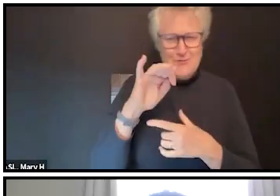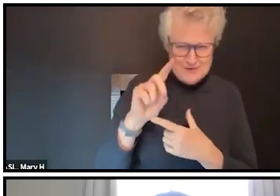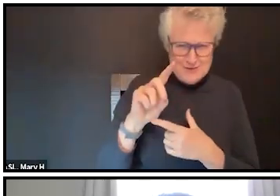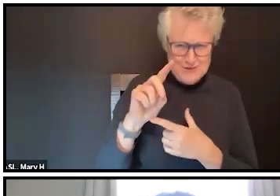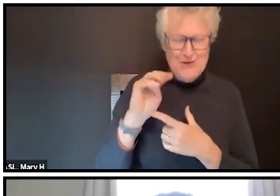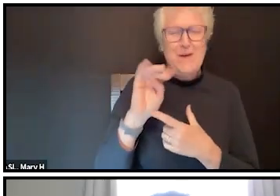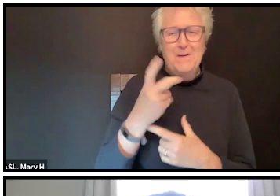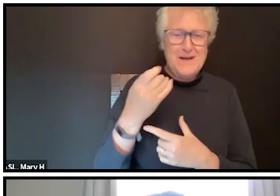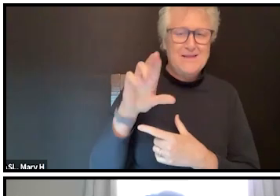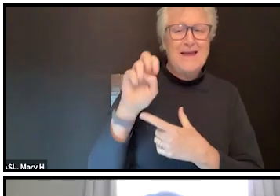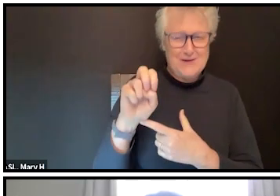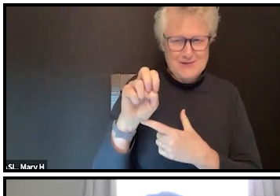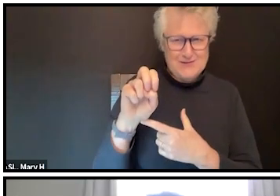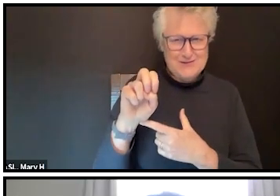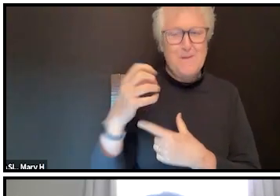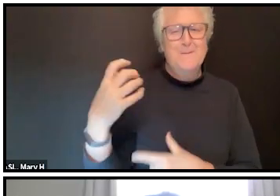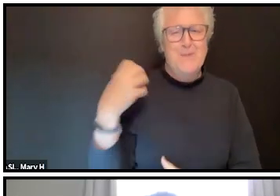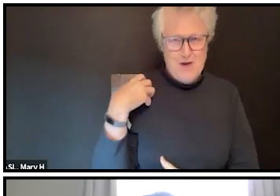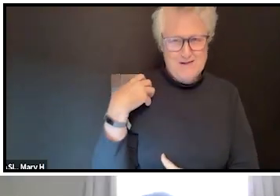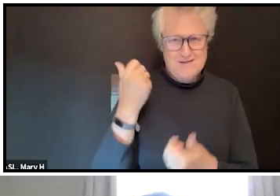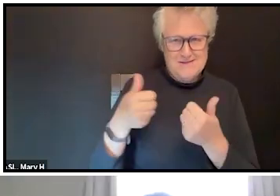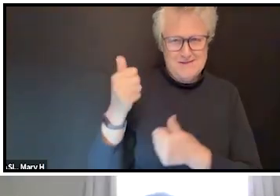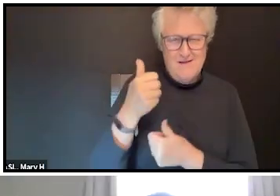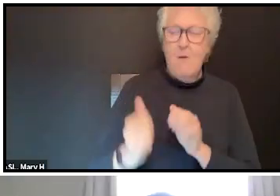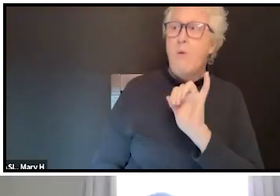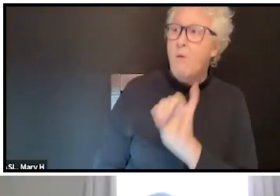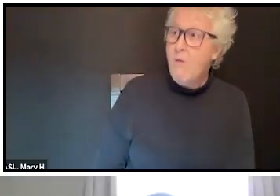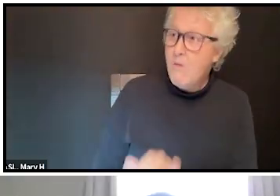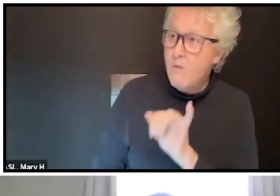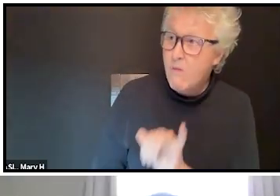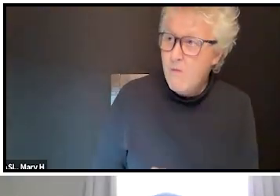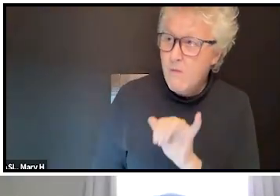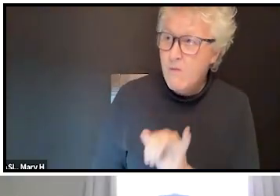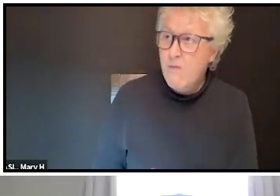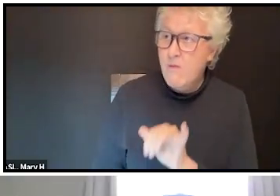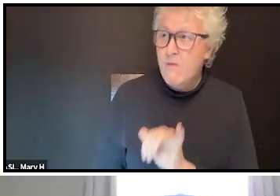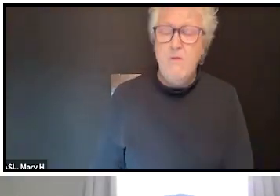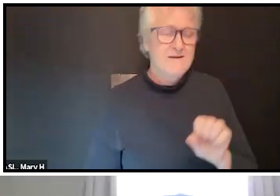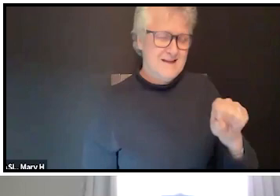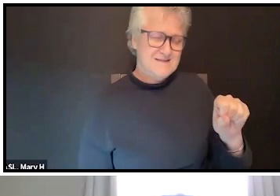Ah. Yes.